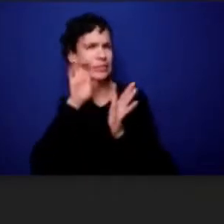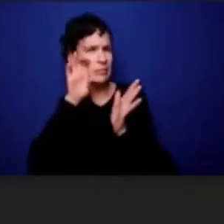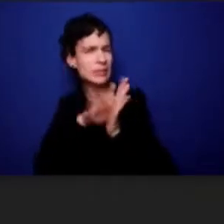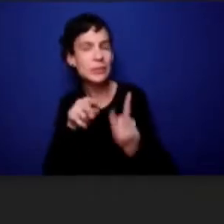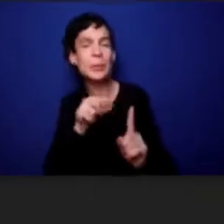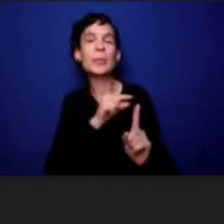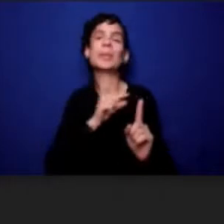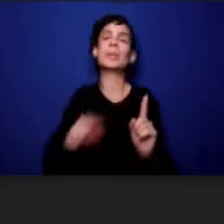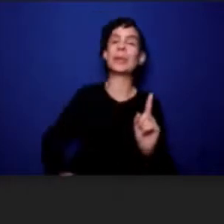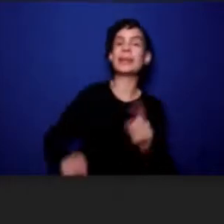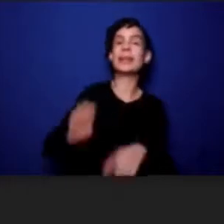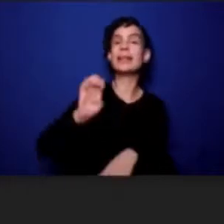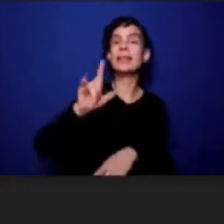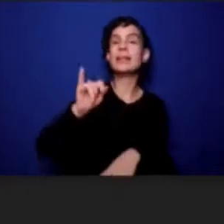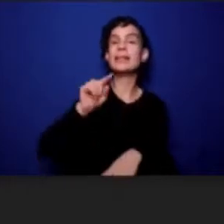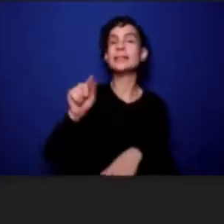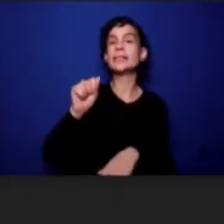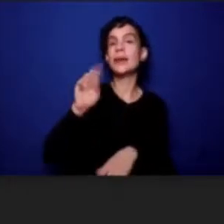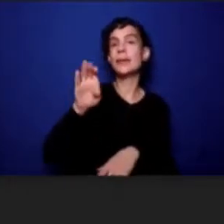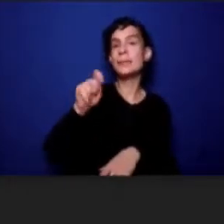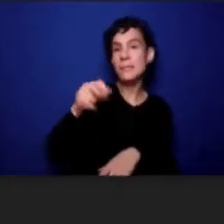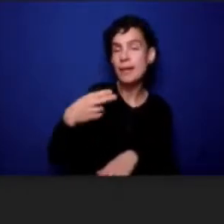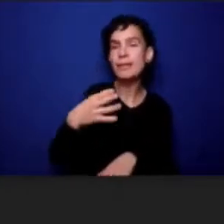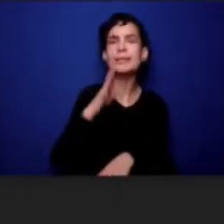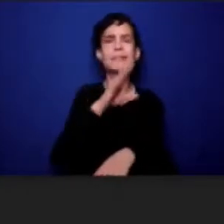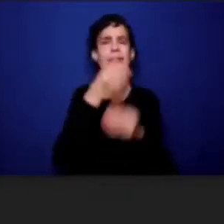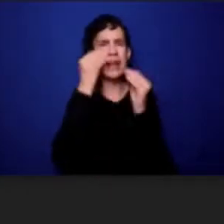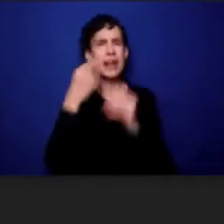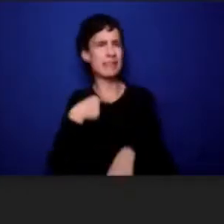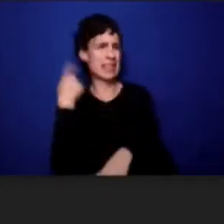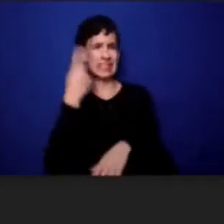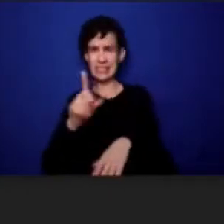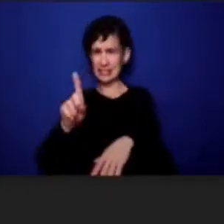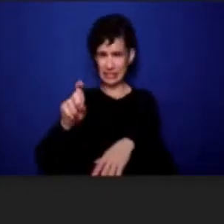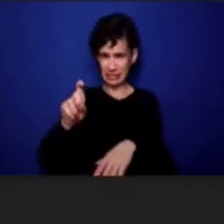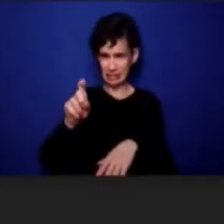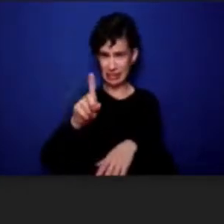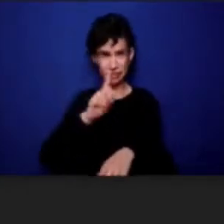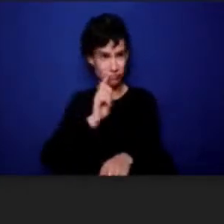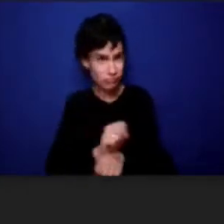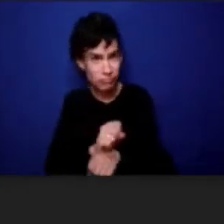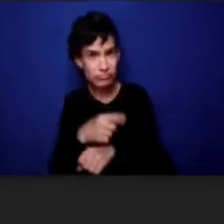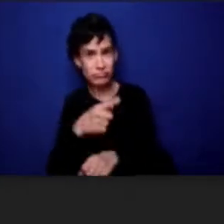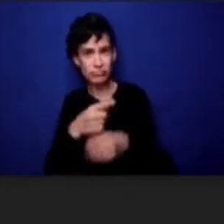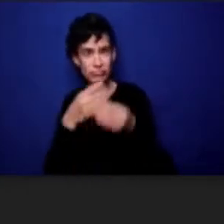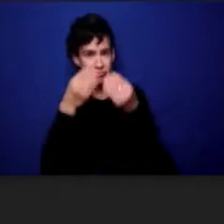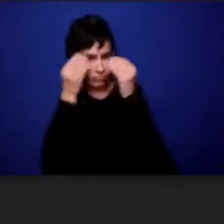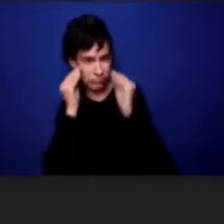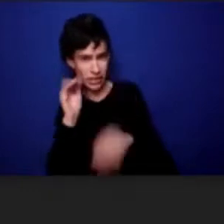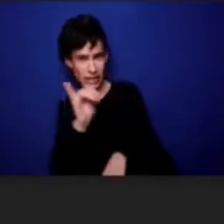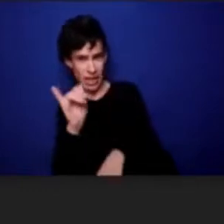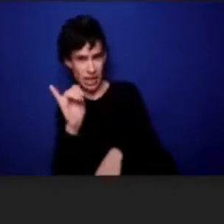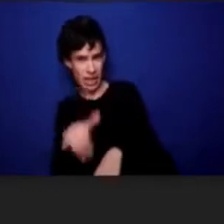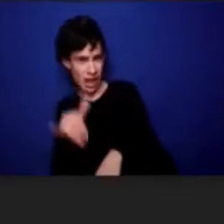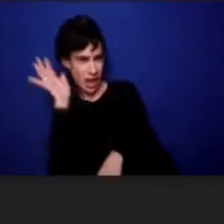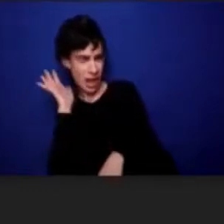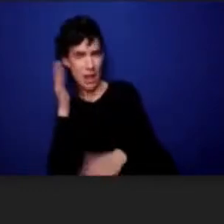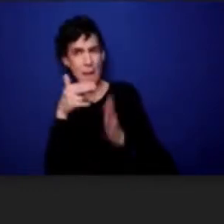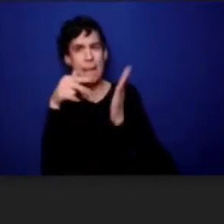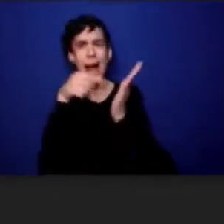her makeup, and I was like, did she actually look like that? Like, are these paintings